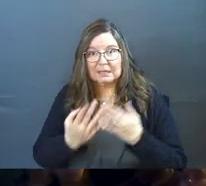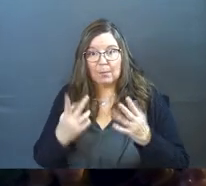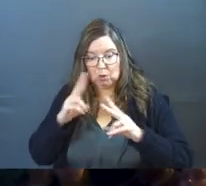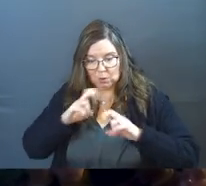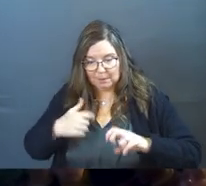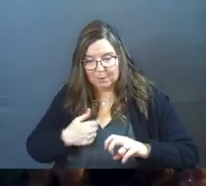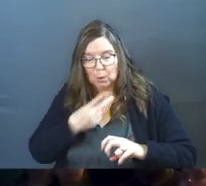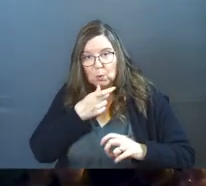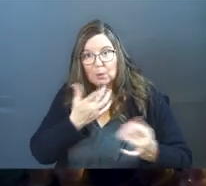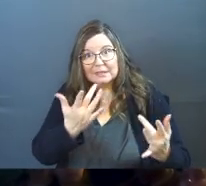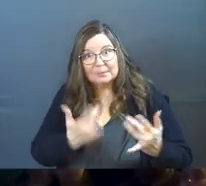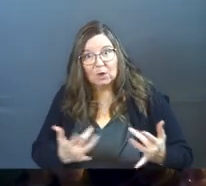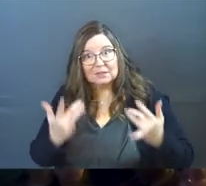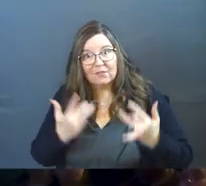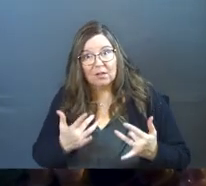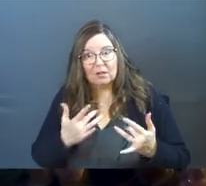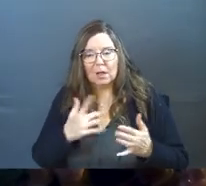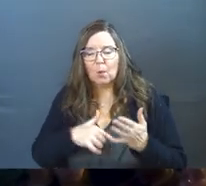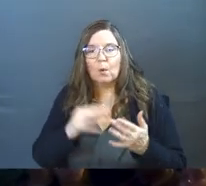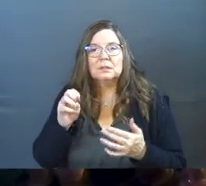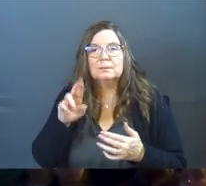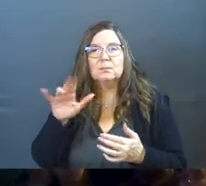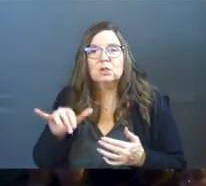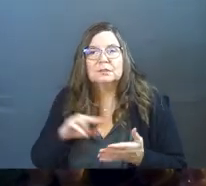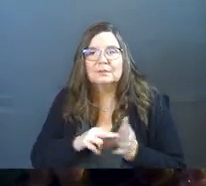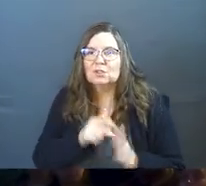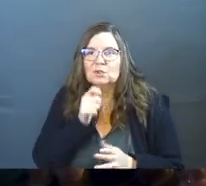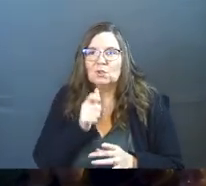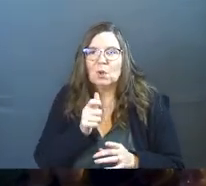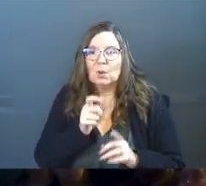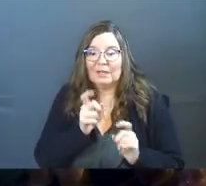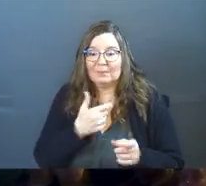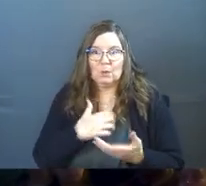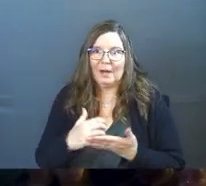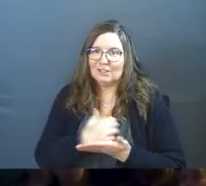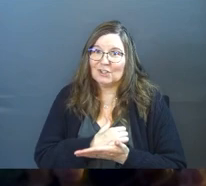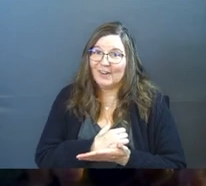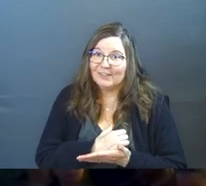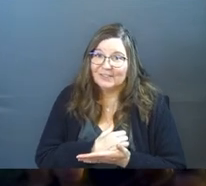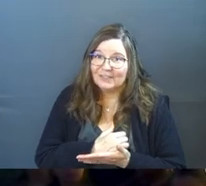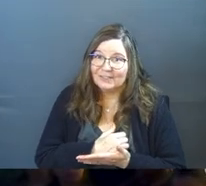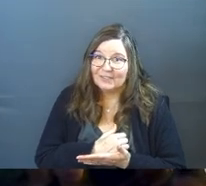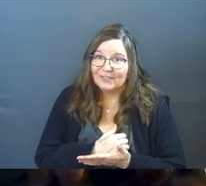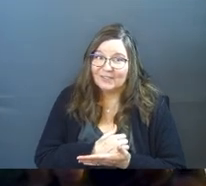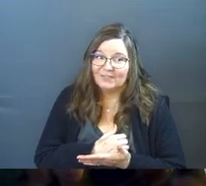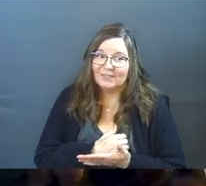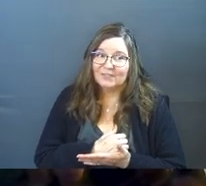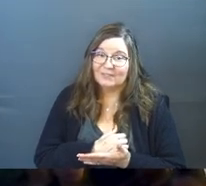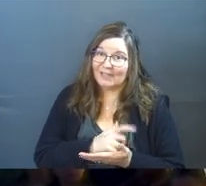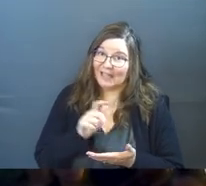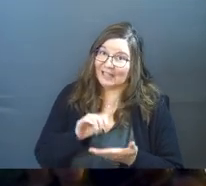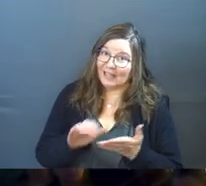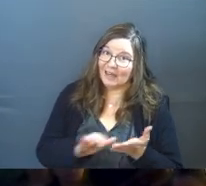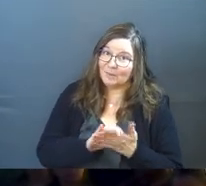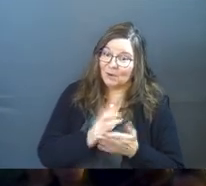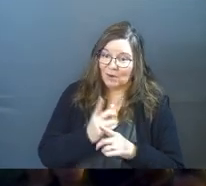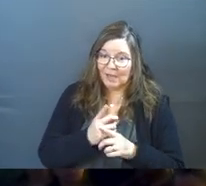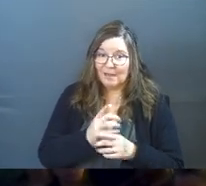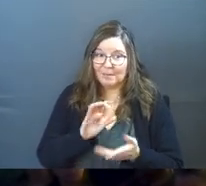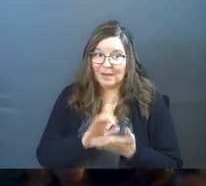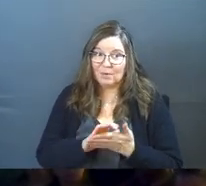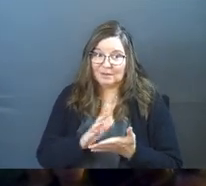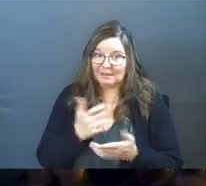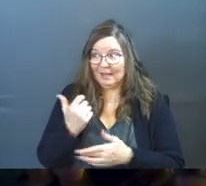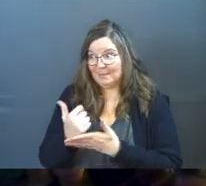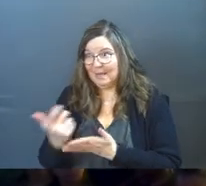look inside of me who's merciful. And what does mercy mean, right? You don't give me what I deserve. Man, I need that in a marriage, right? If my wife was here,